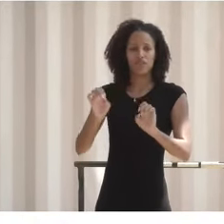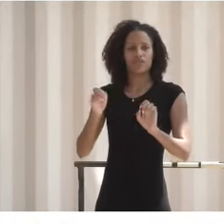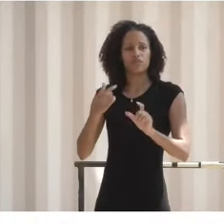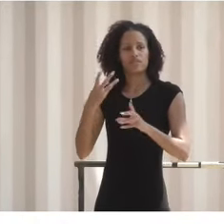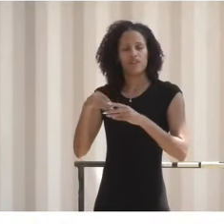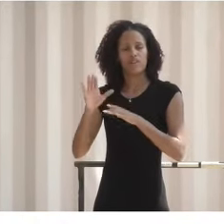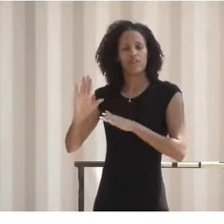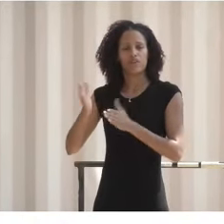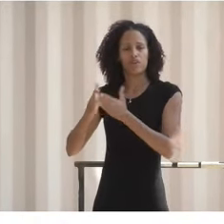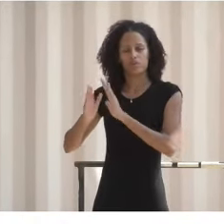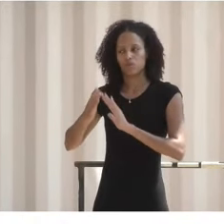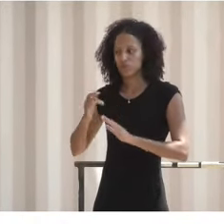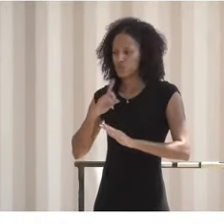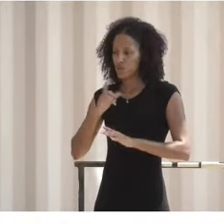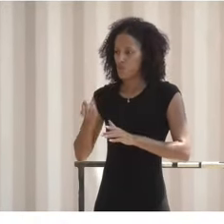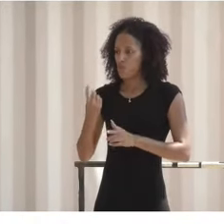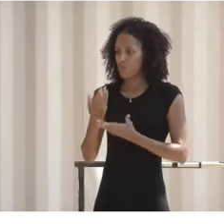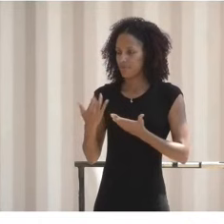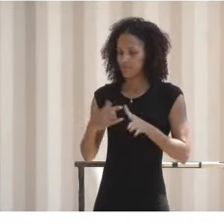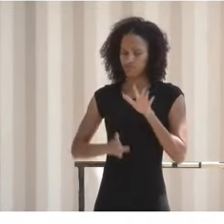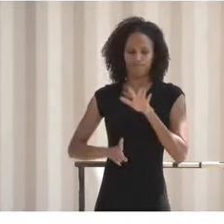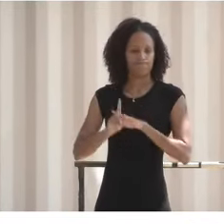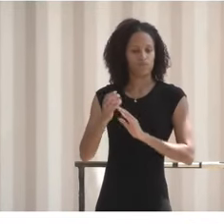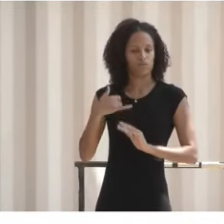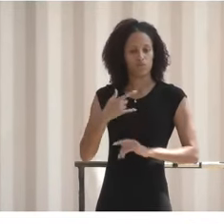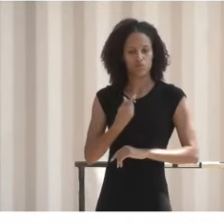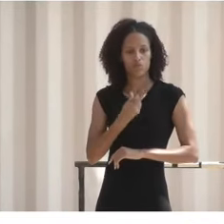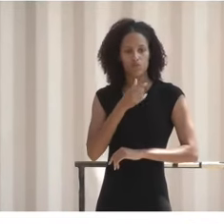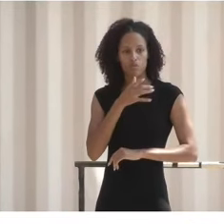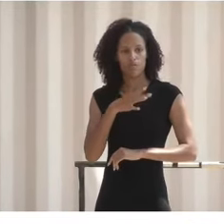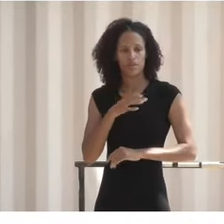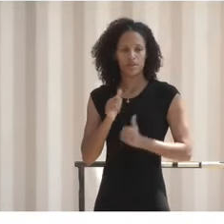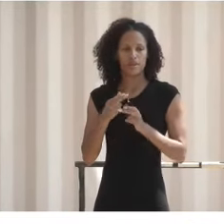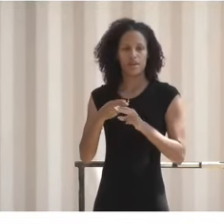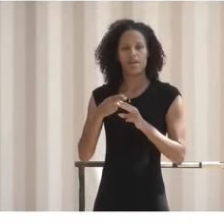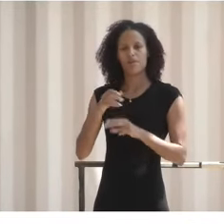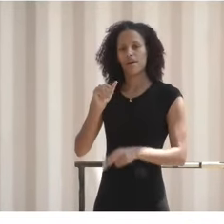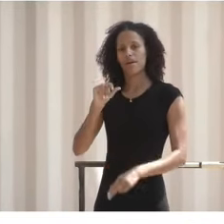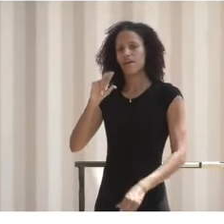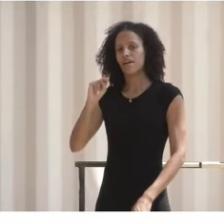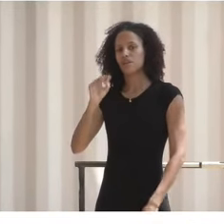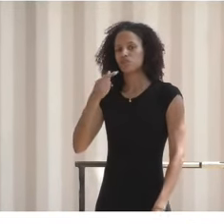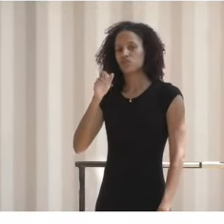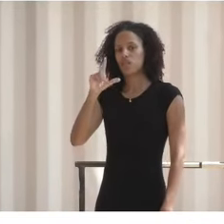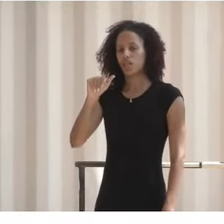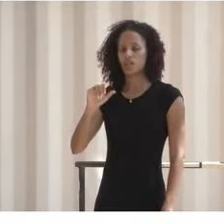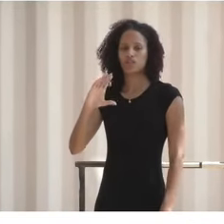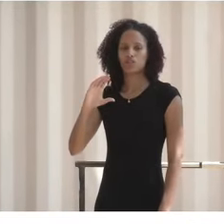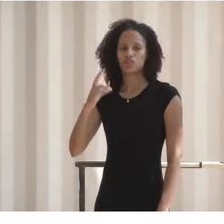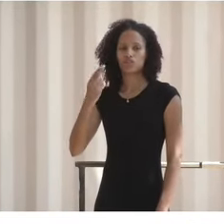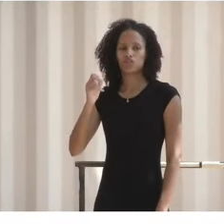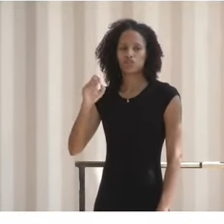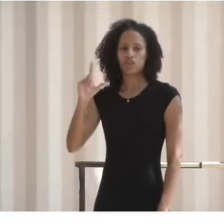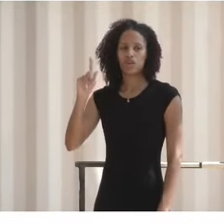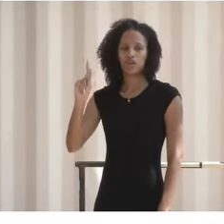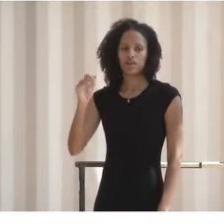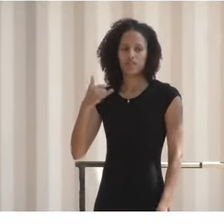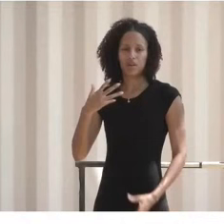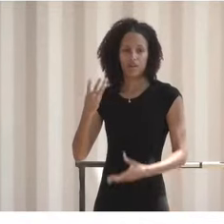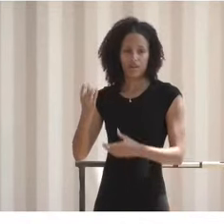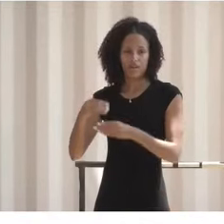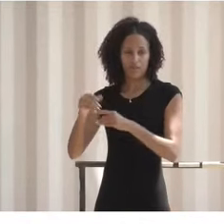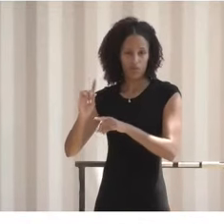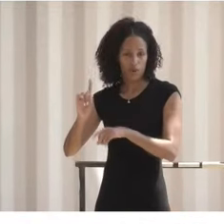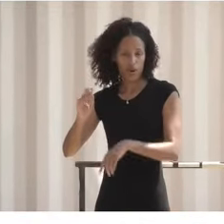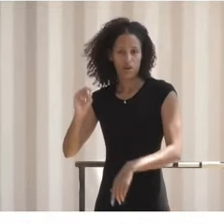One example that just pops immediately to mind is a woman named Angela Chalk, who was working in New Orleans post